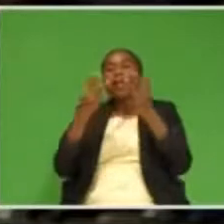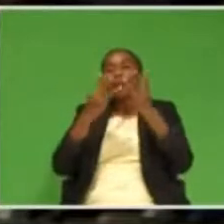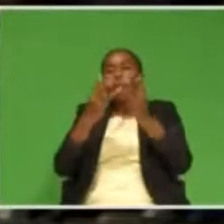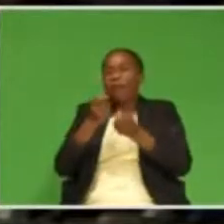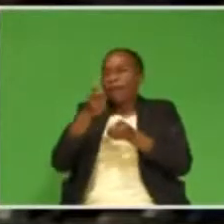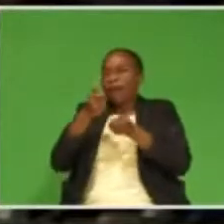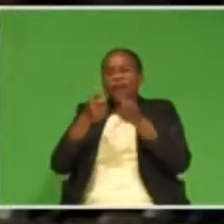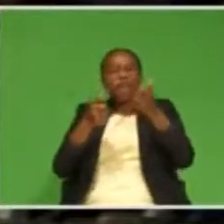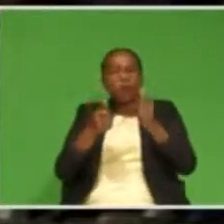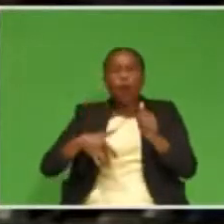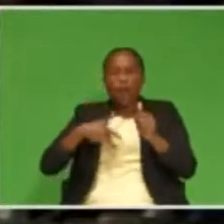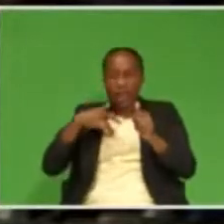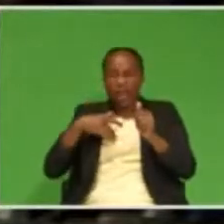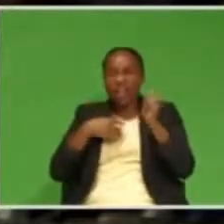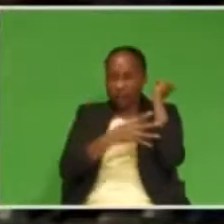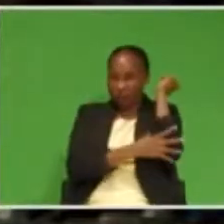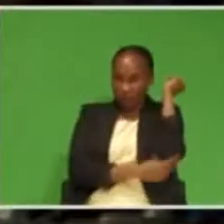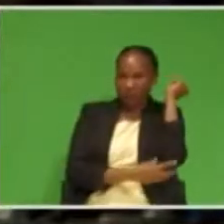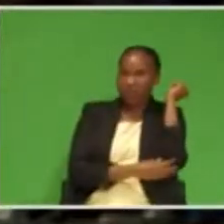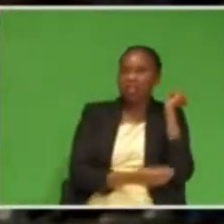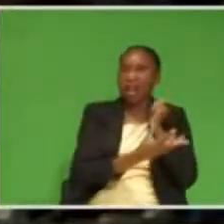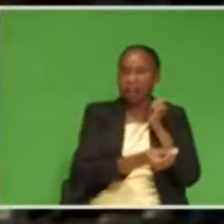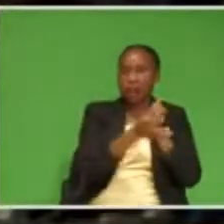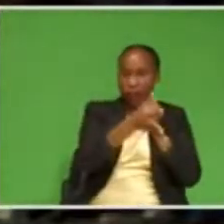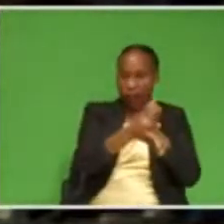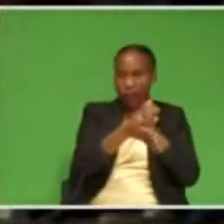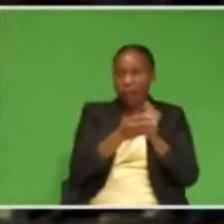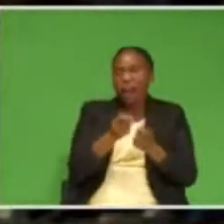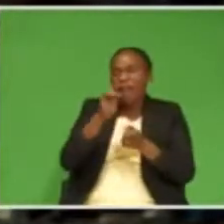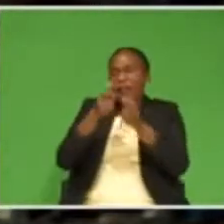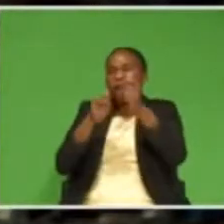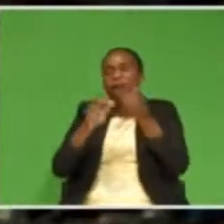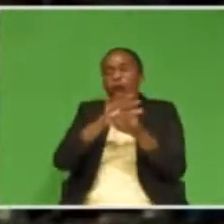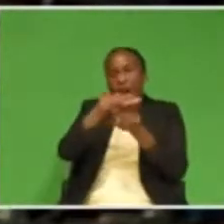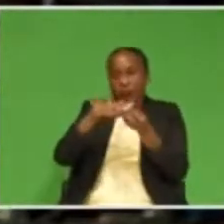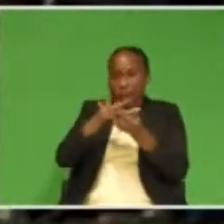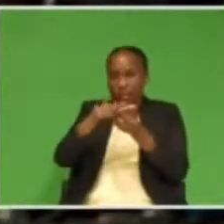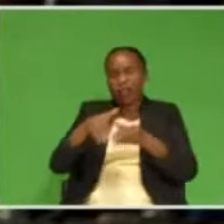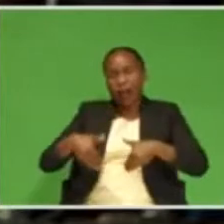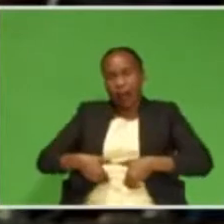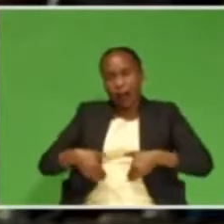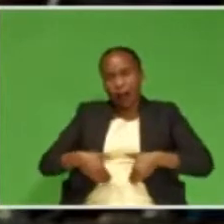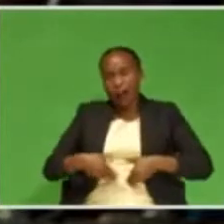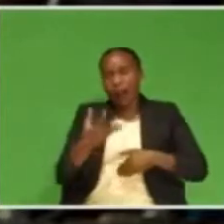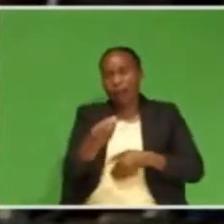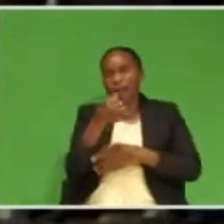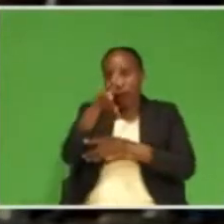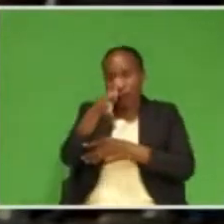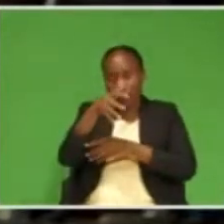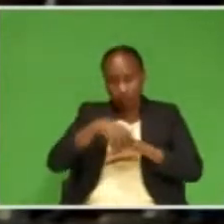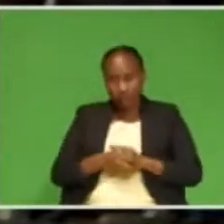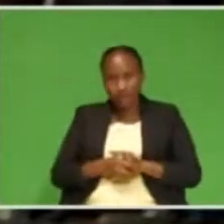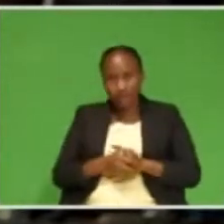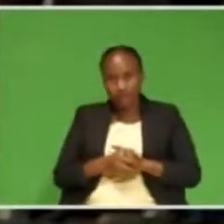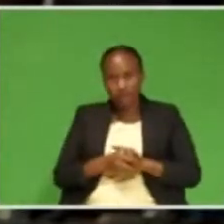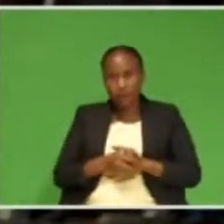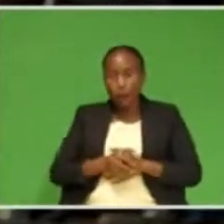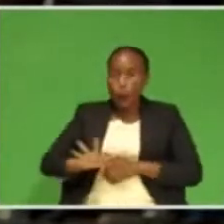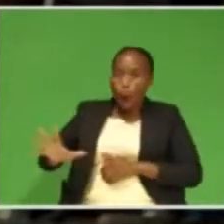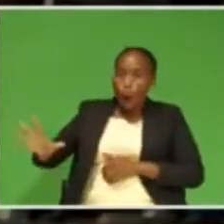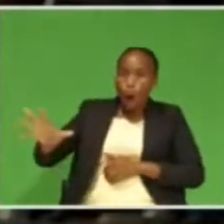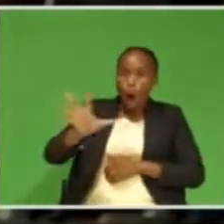poverty and fewer households will experience hunger. We must do all